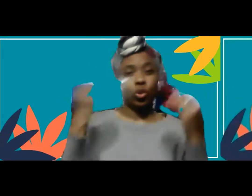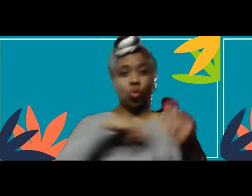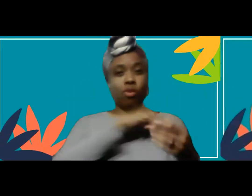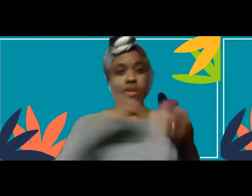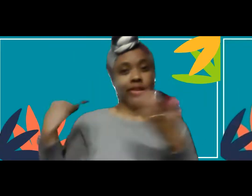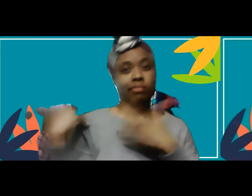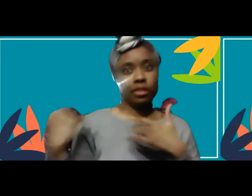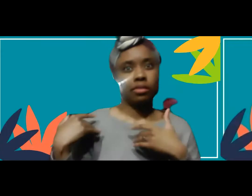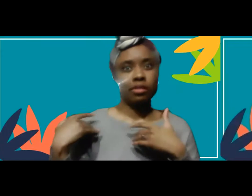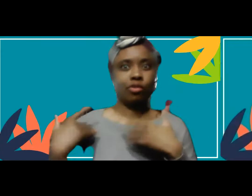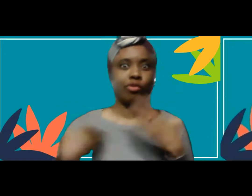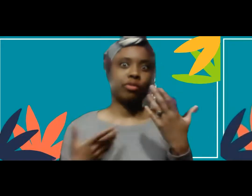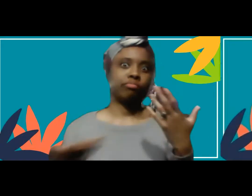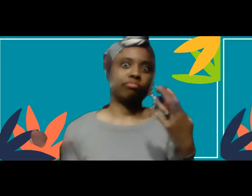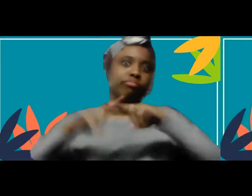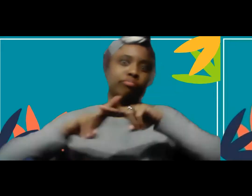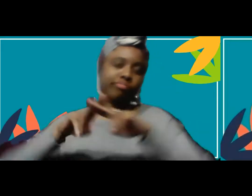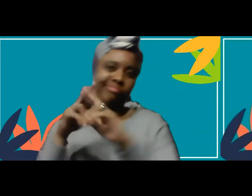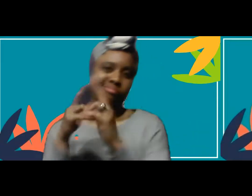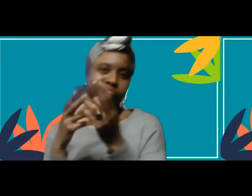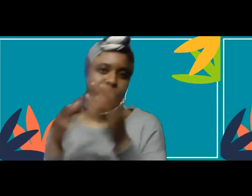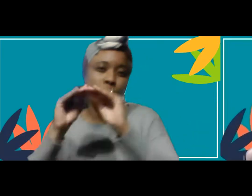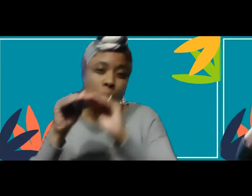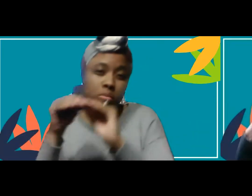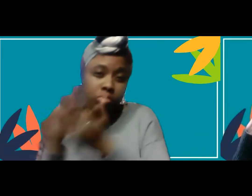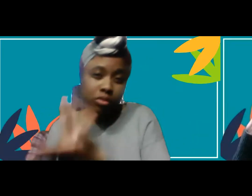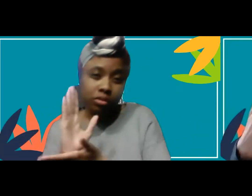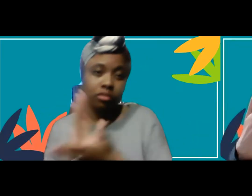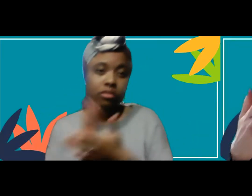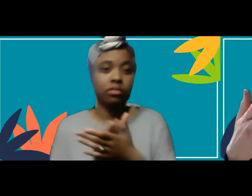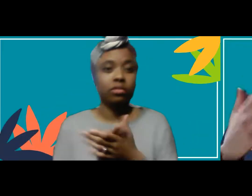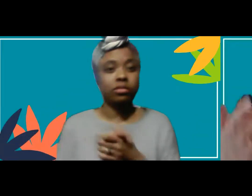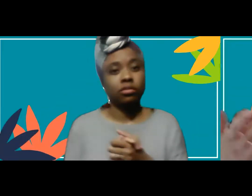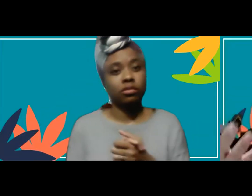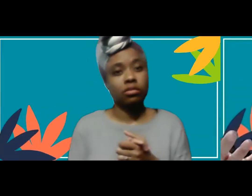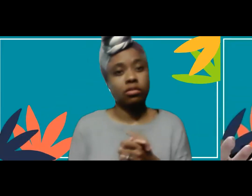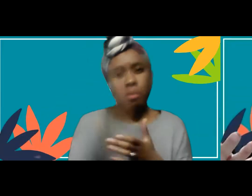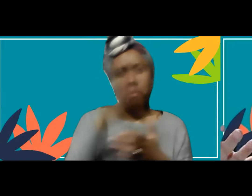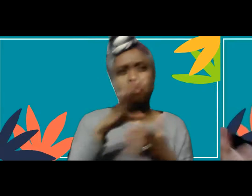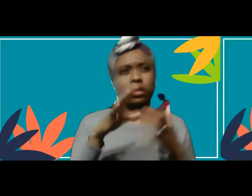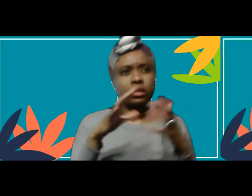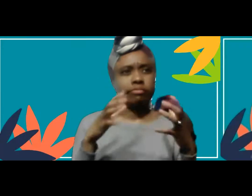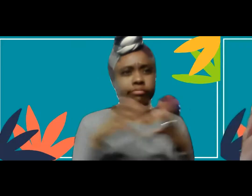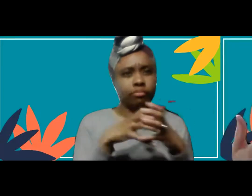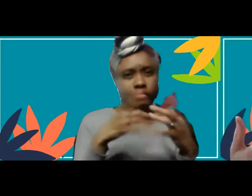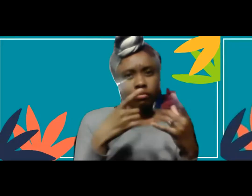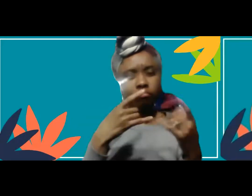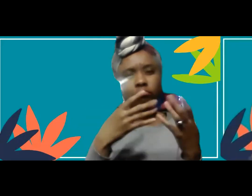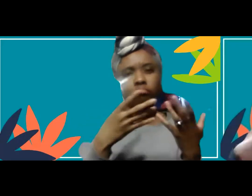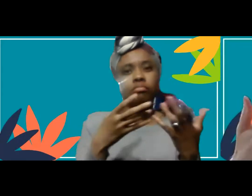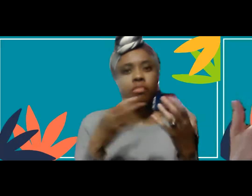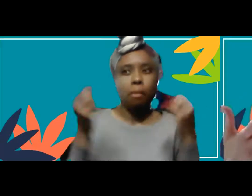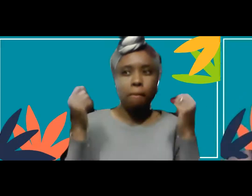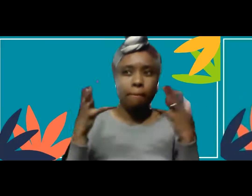rights. And so man camps are when a bunch of out-of-state workers, men, there's